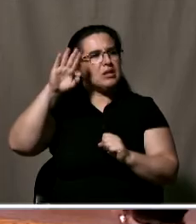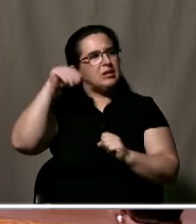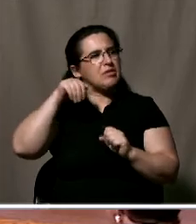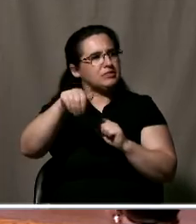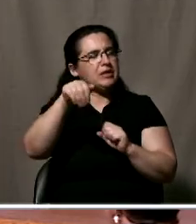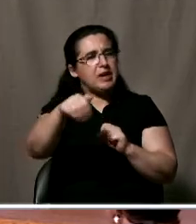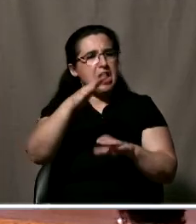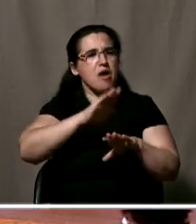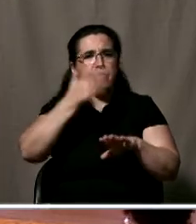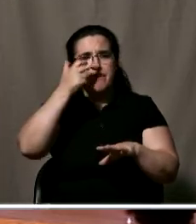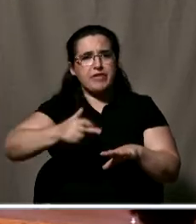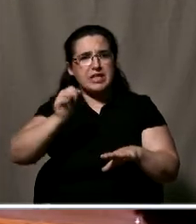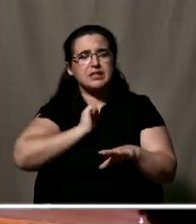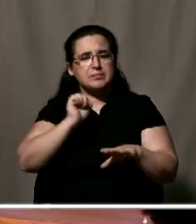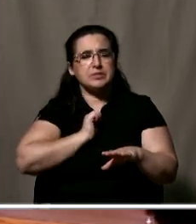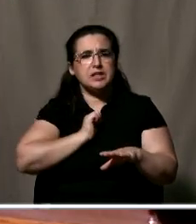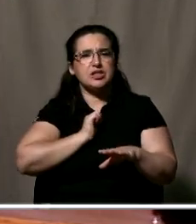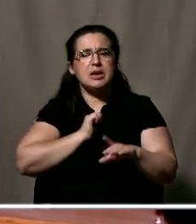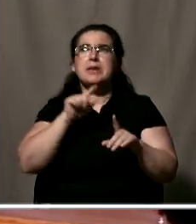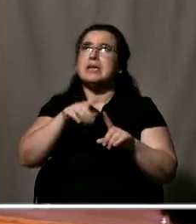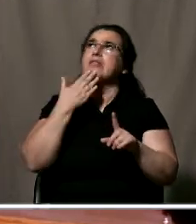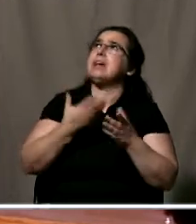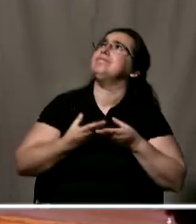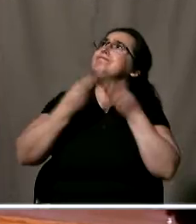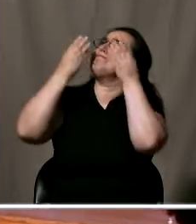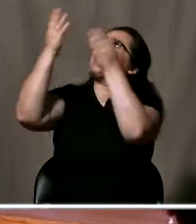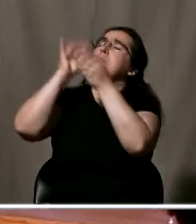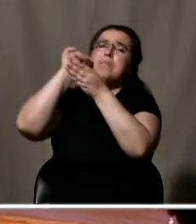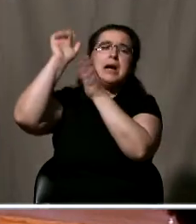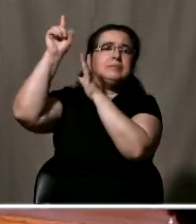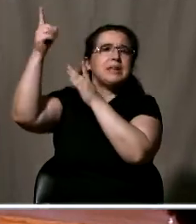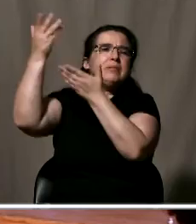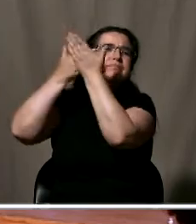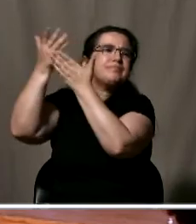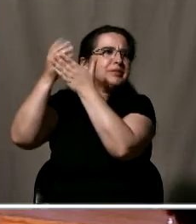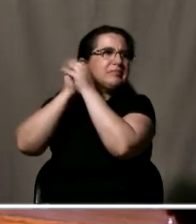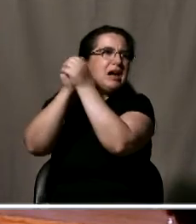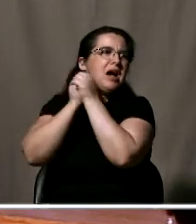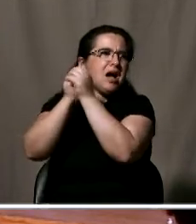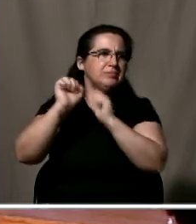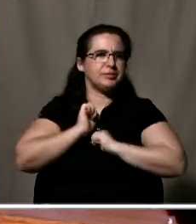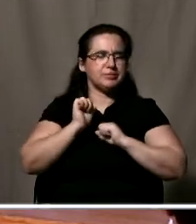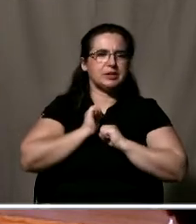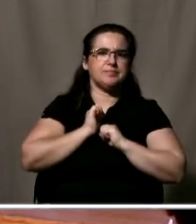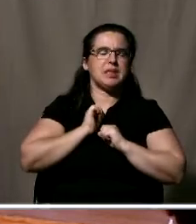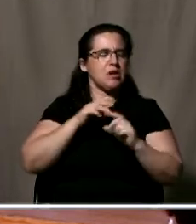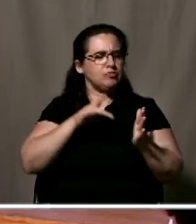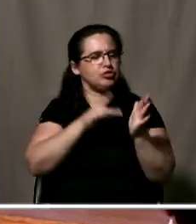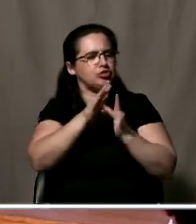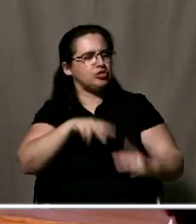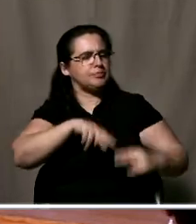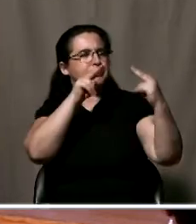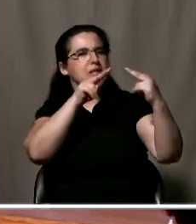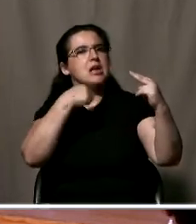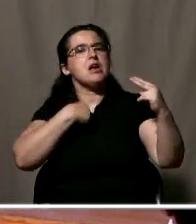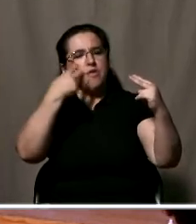as minhas fraquezas, debilidades, e ele vai apresentar isso perante o Pai. What do I see when I look to Jesus? O que é que eu vejo quando olho para Jesus? I see my creator. Eu vejo o meu criador. I